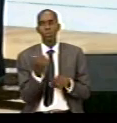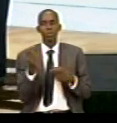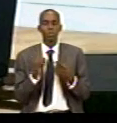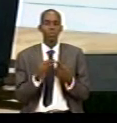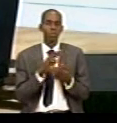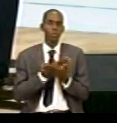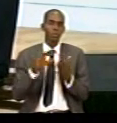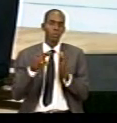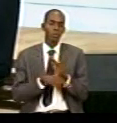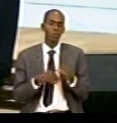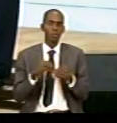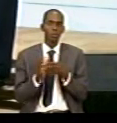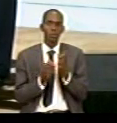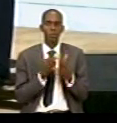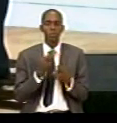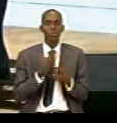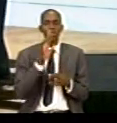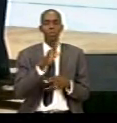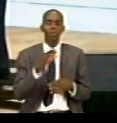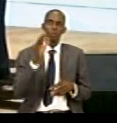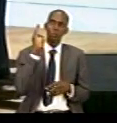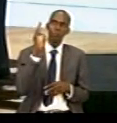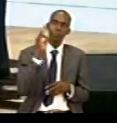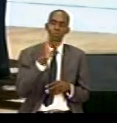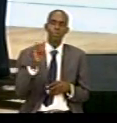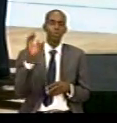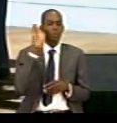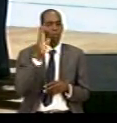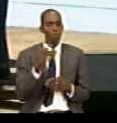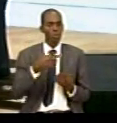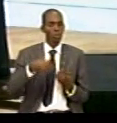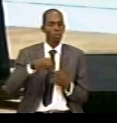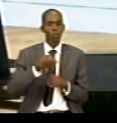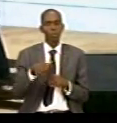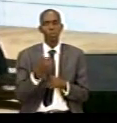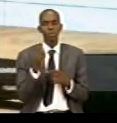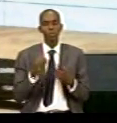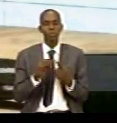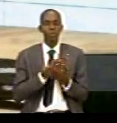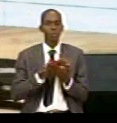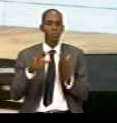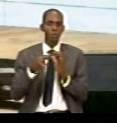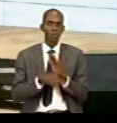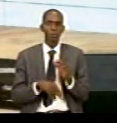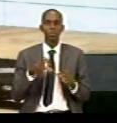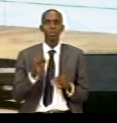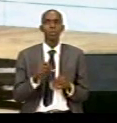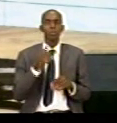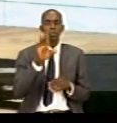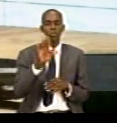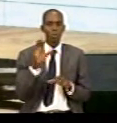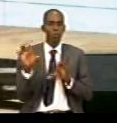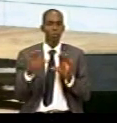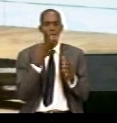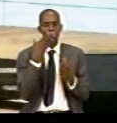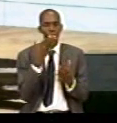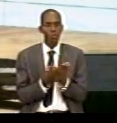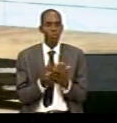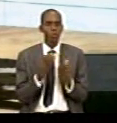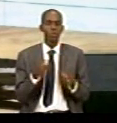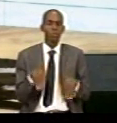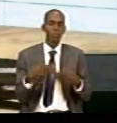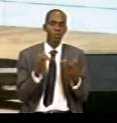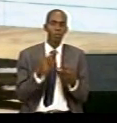Your evangelism will turn others to righteousness. Your doing good, giving to